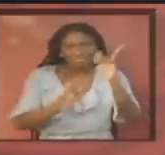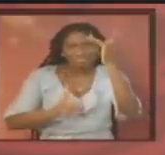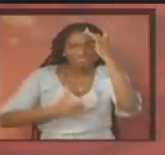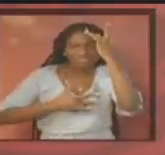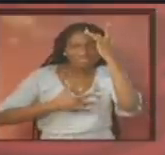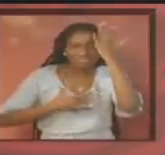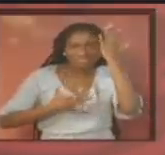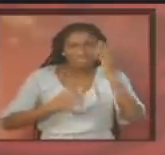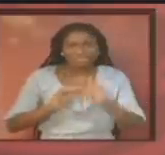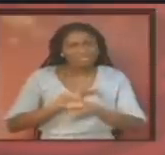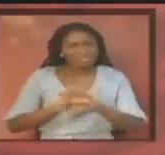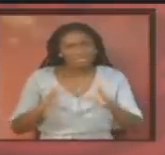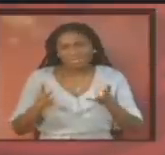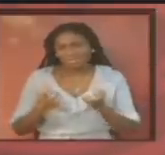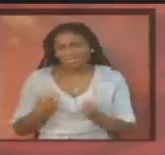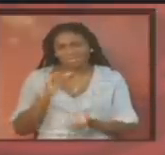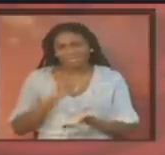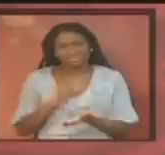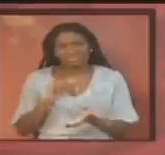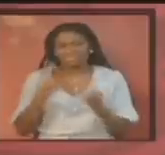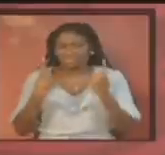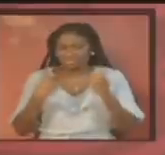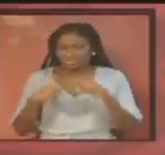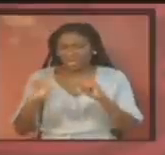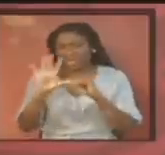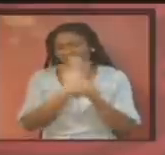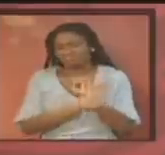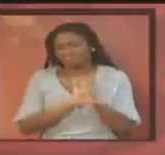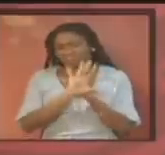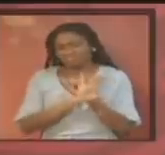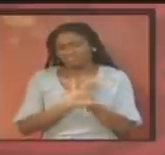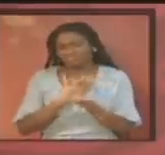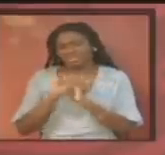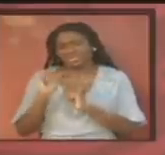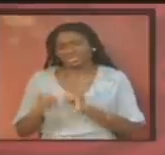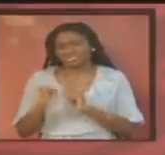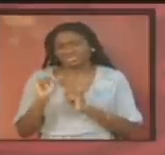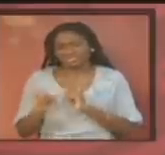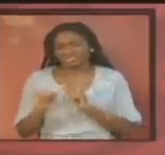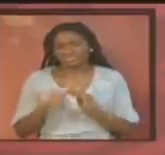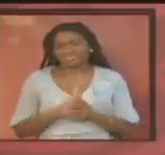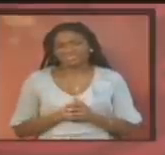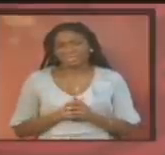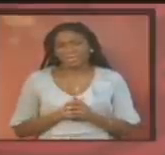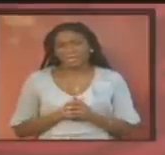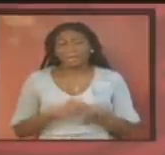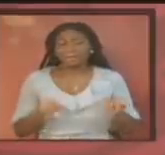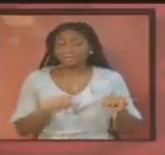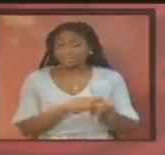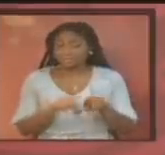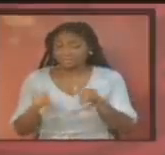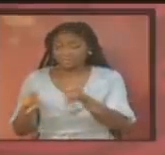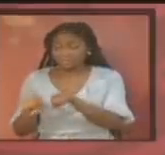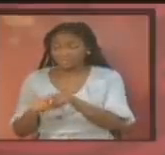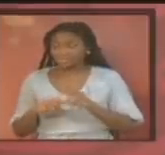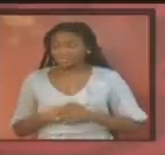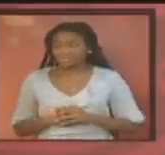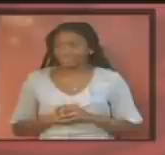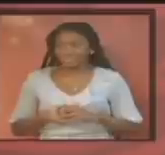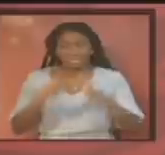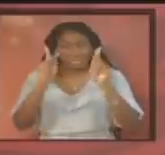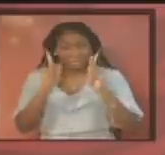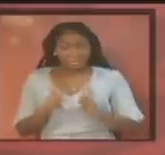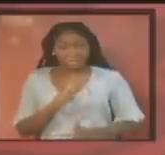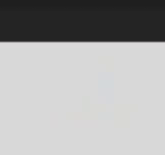to your employers. So we're trying to prevent that. In terms of the actual considerations, clinical considerations for the person at